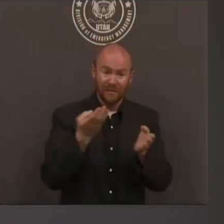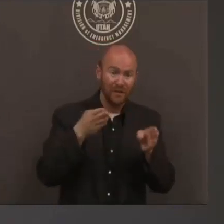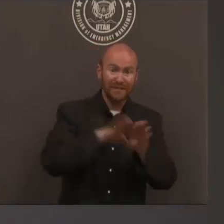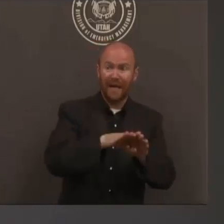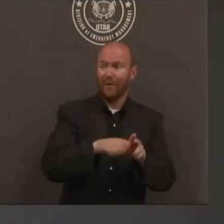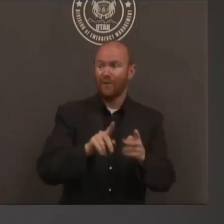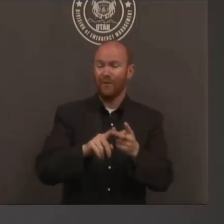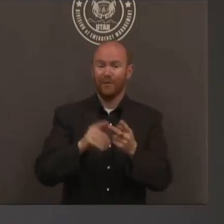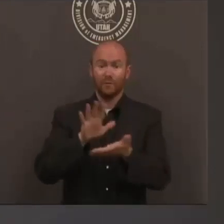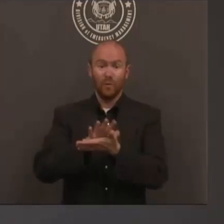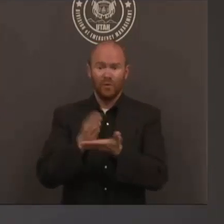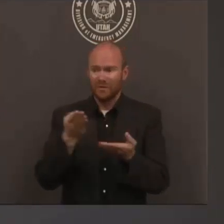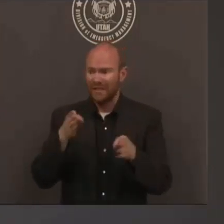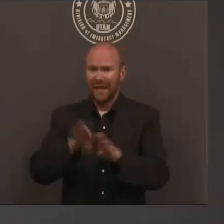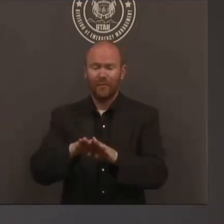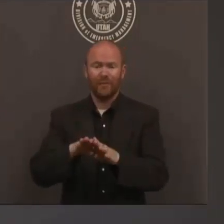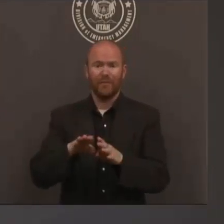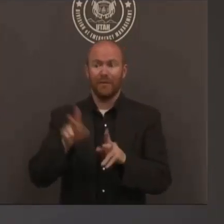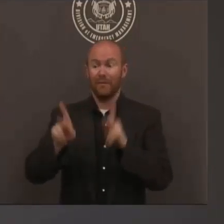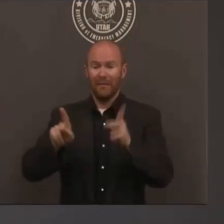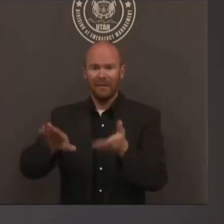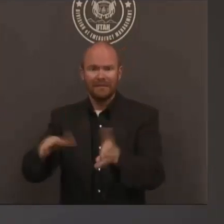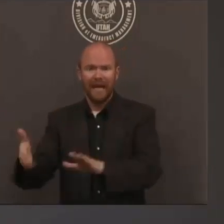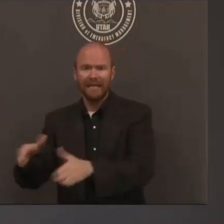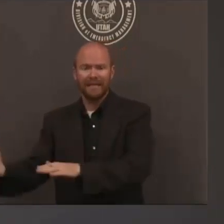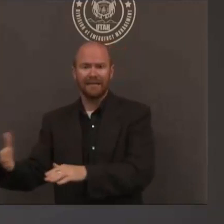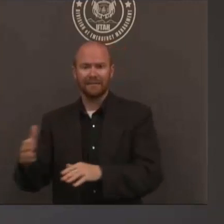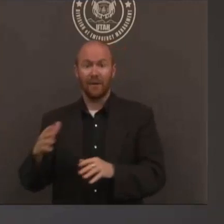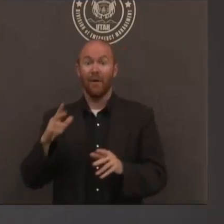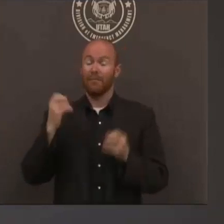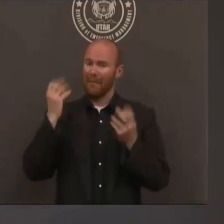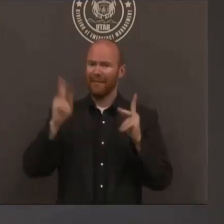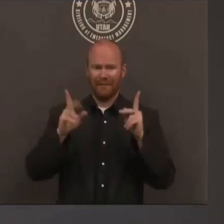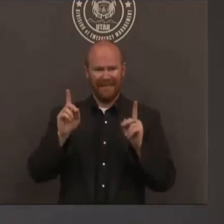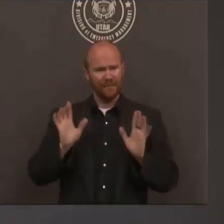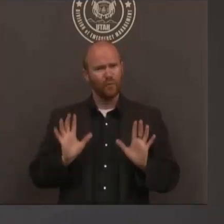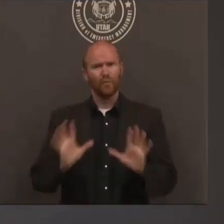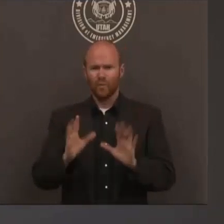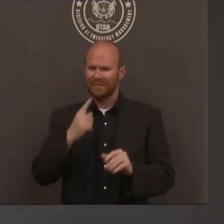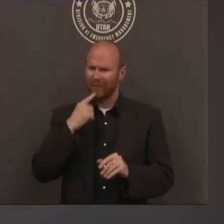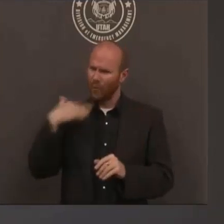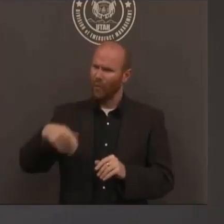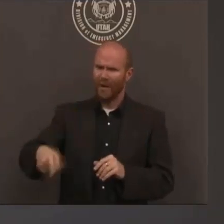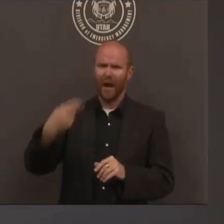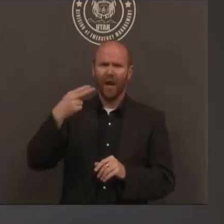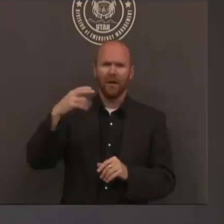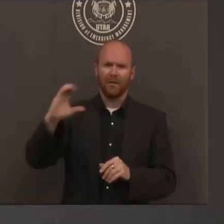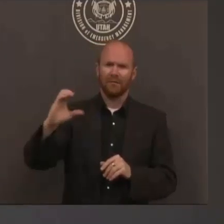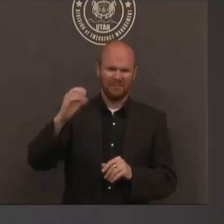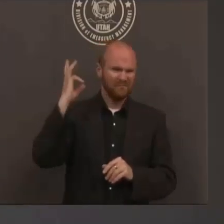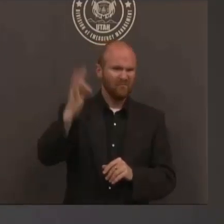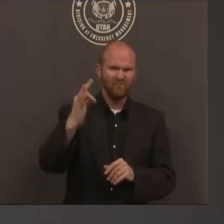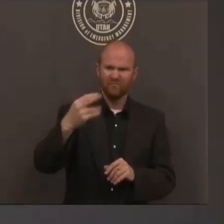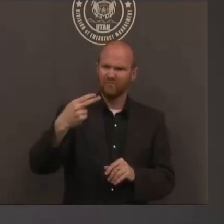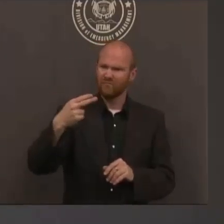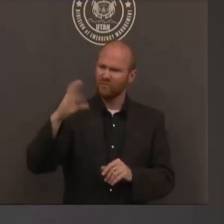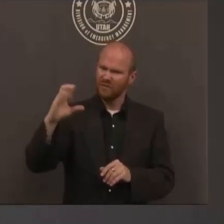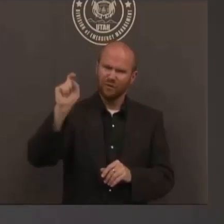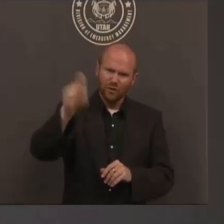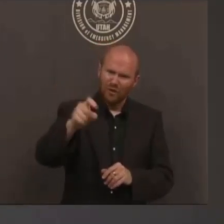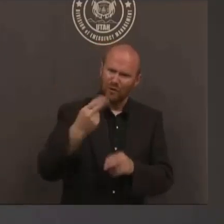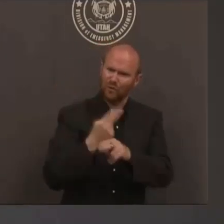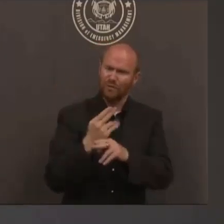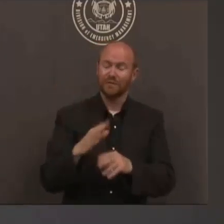down. We had people certainly pushing it, and people thought there was some hope there. But we had pros and